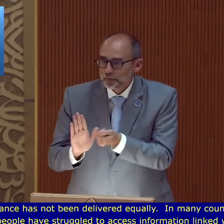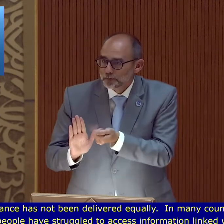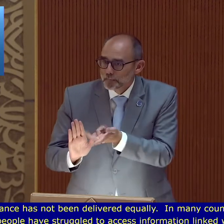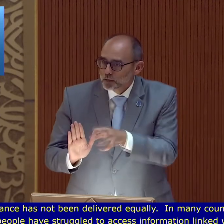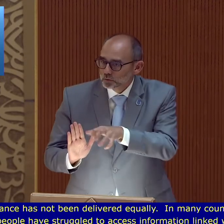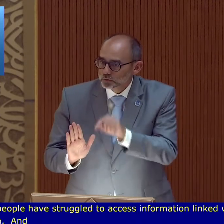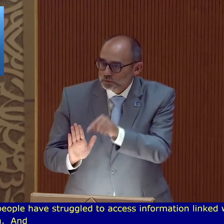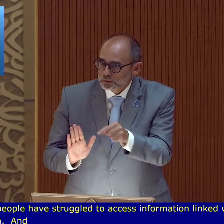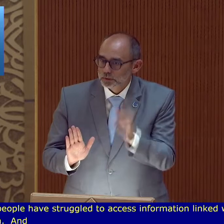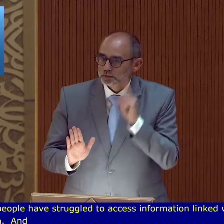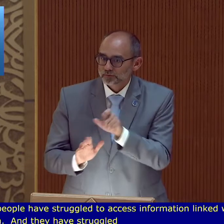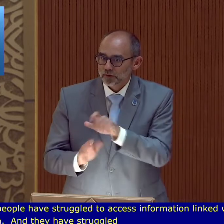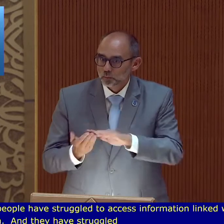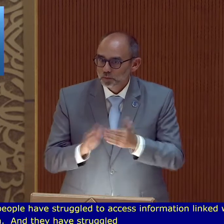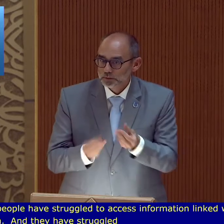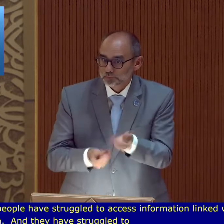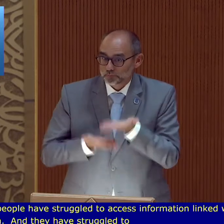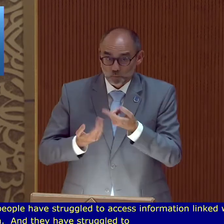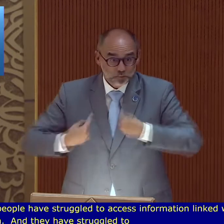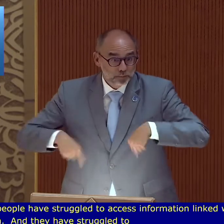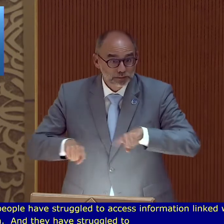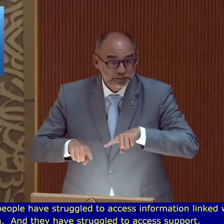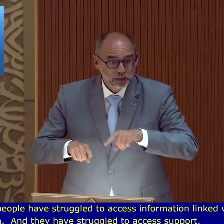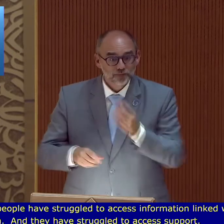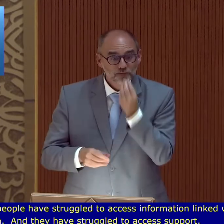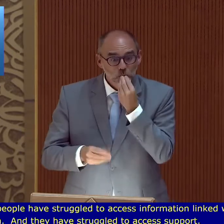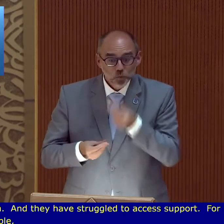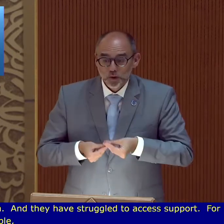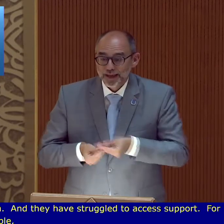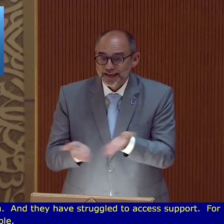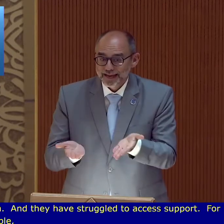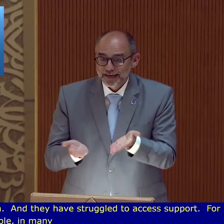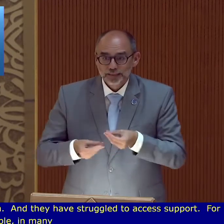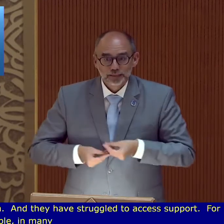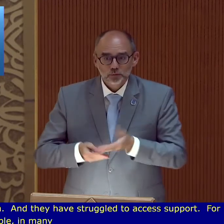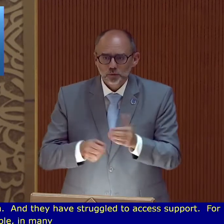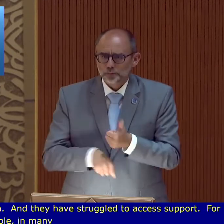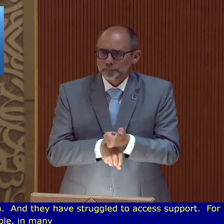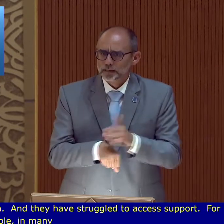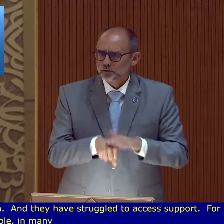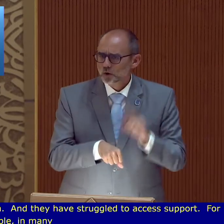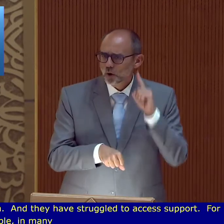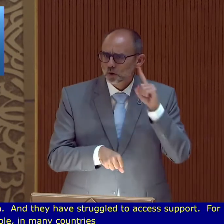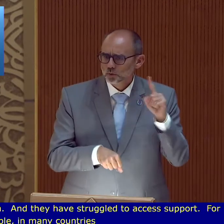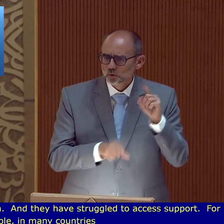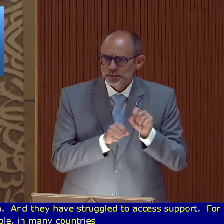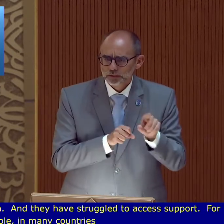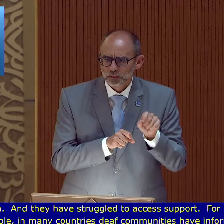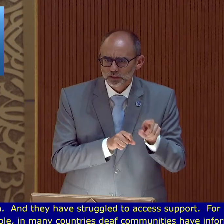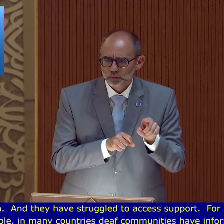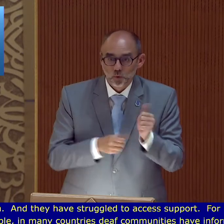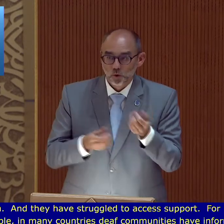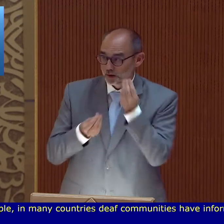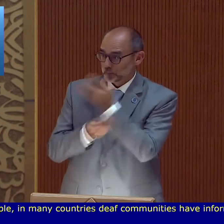For example, in many countries, deaf communities have informed us that food distribution centres